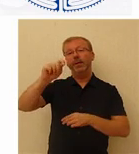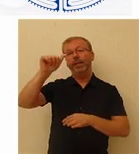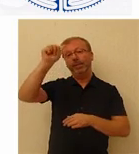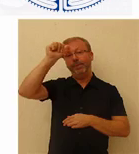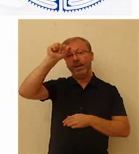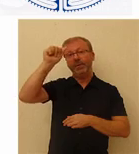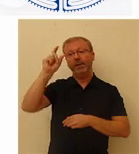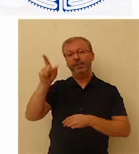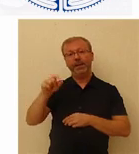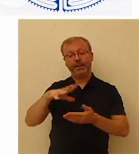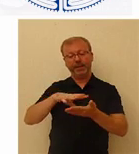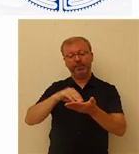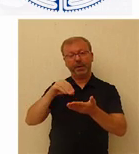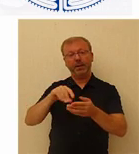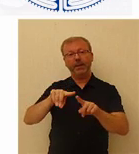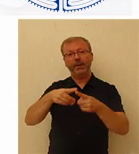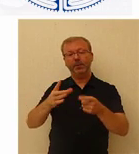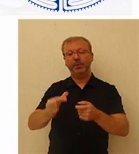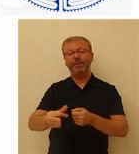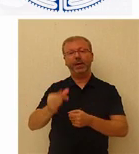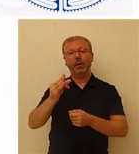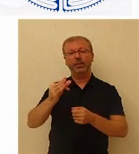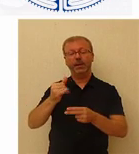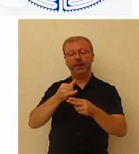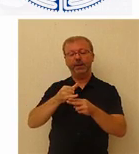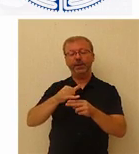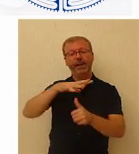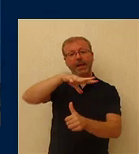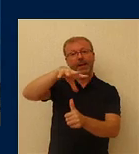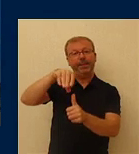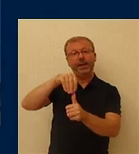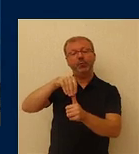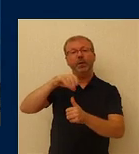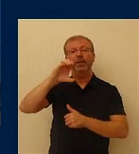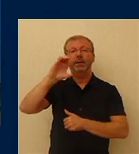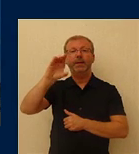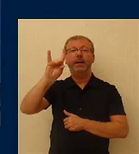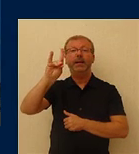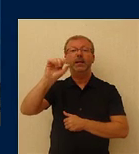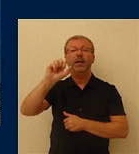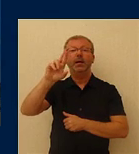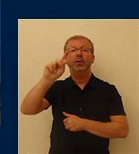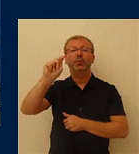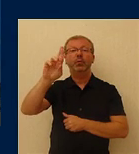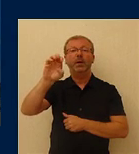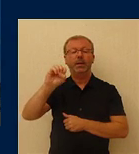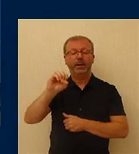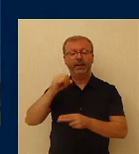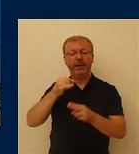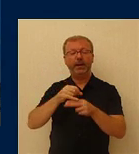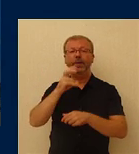model is to be found in the Cathedral of Chartres in France.